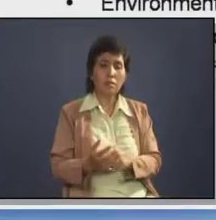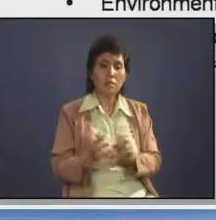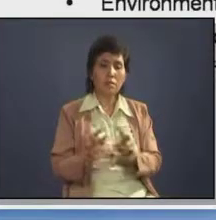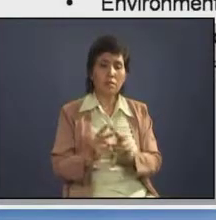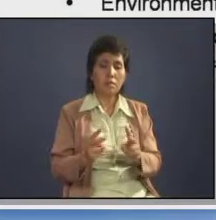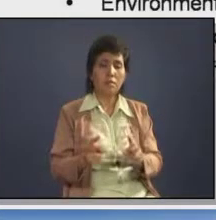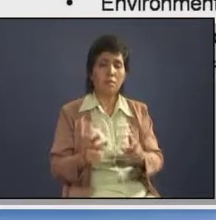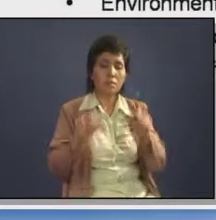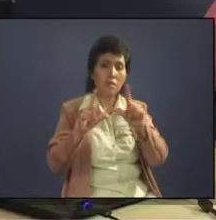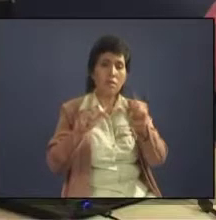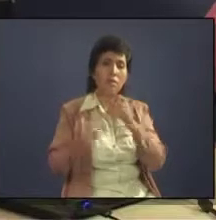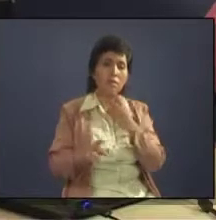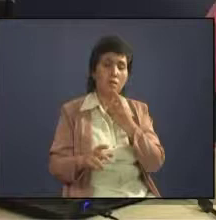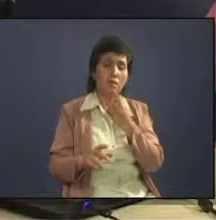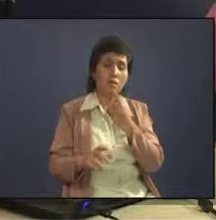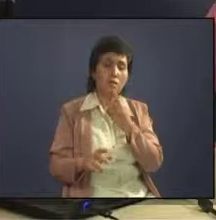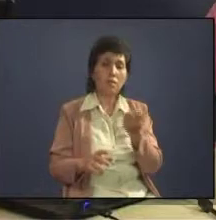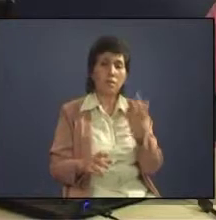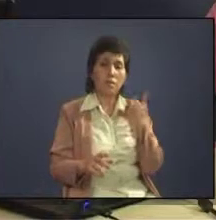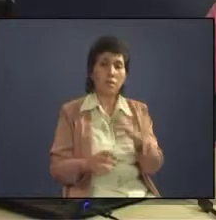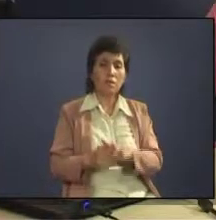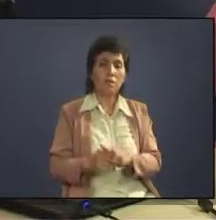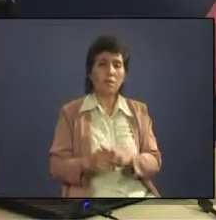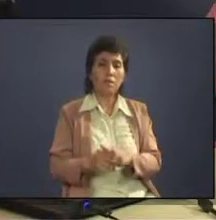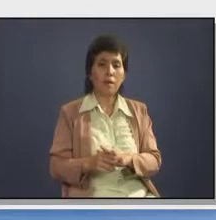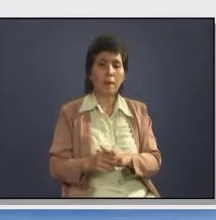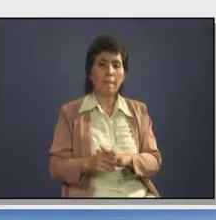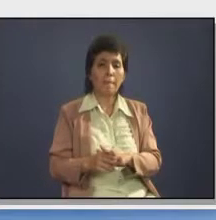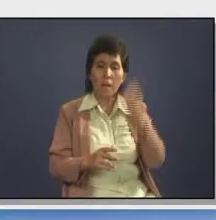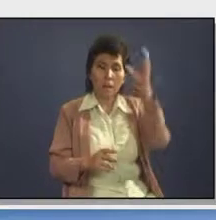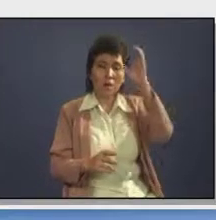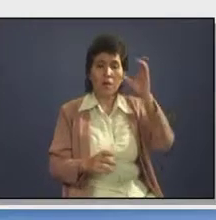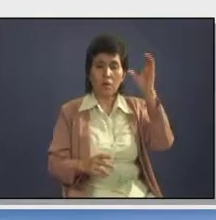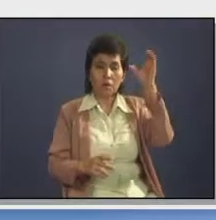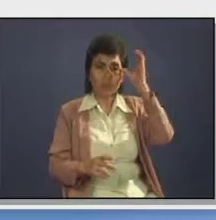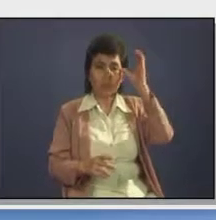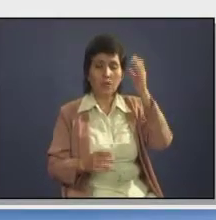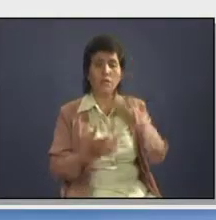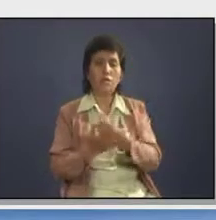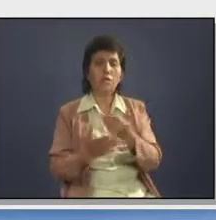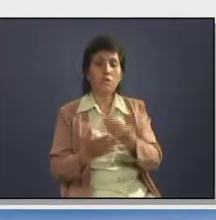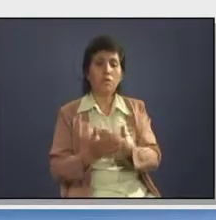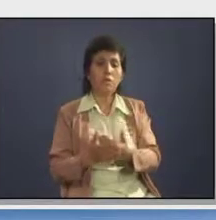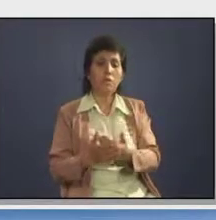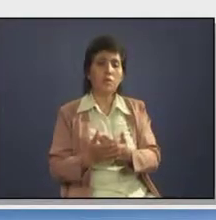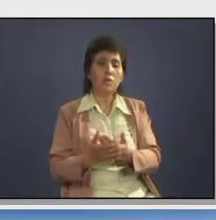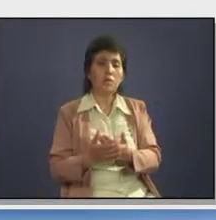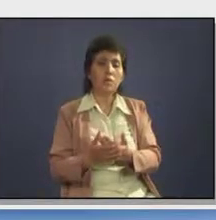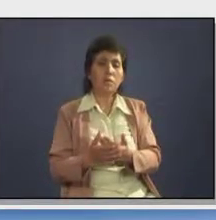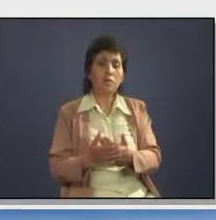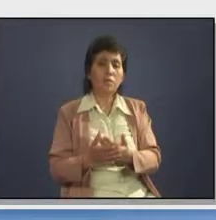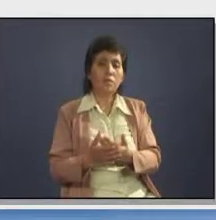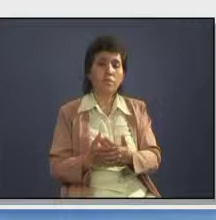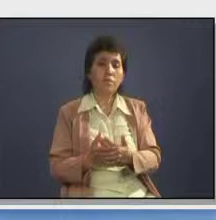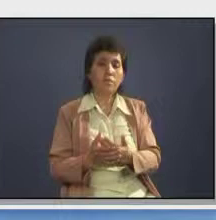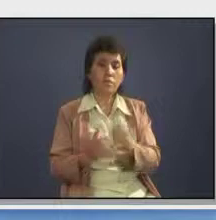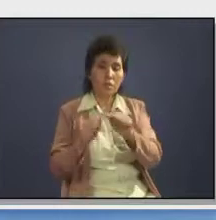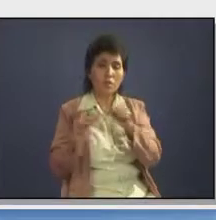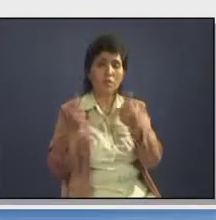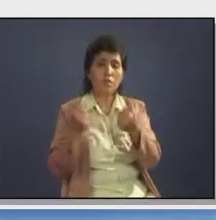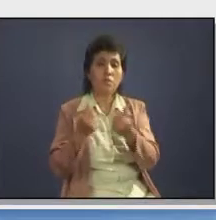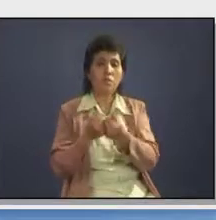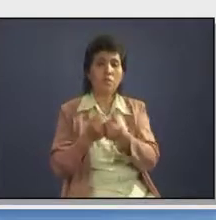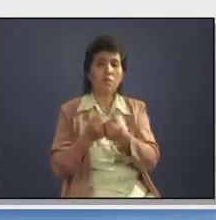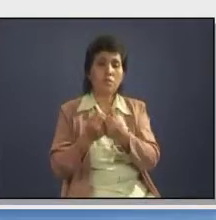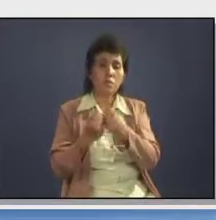about that a bit. And also the B one is the cognitive neo association. And cognitive neo association